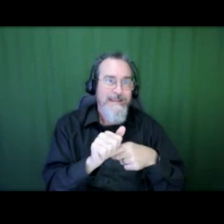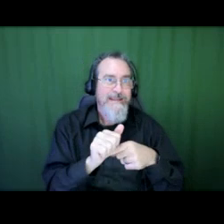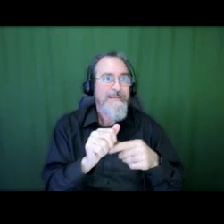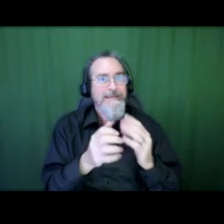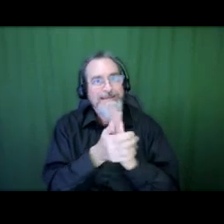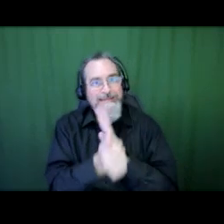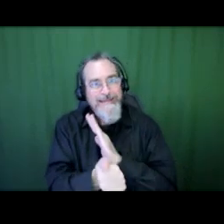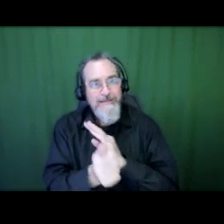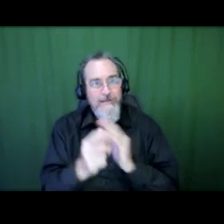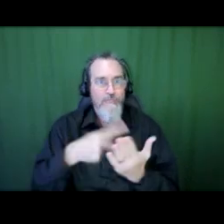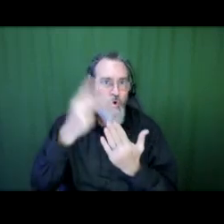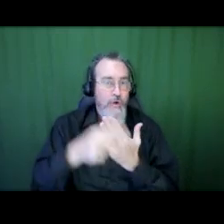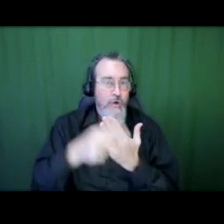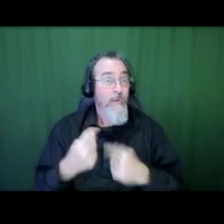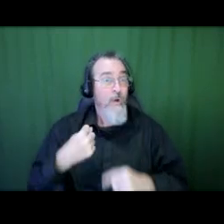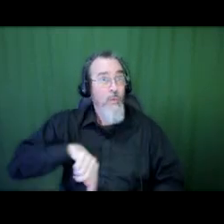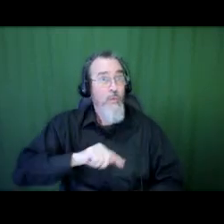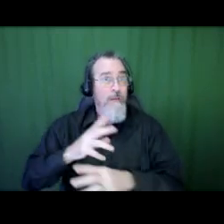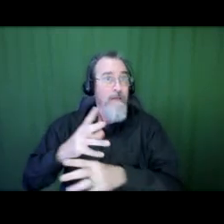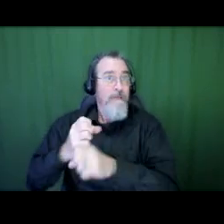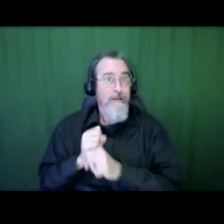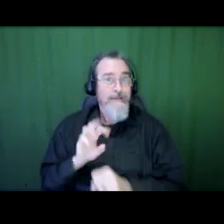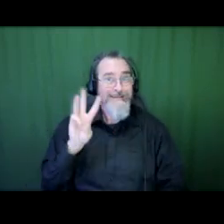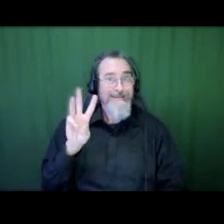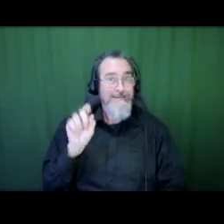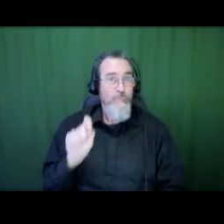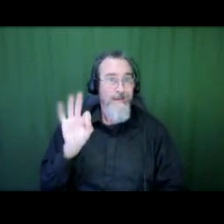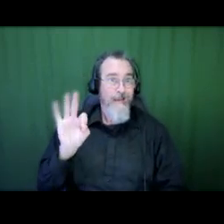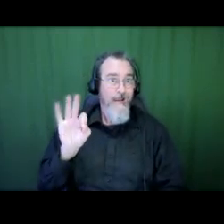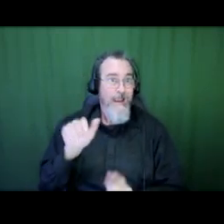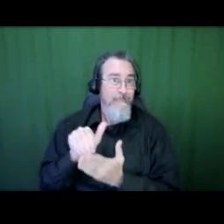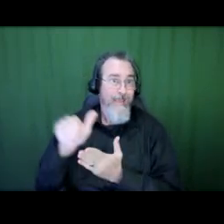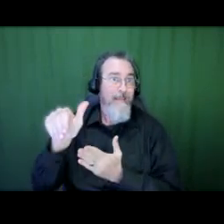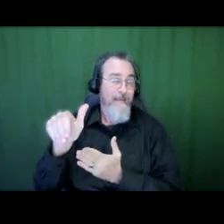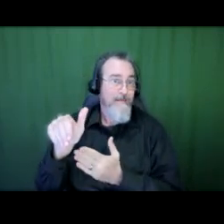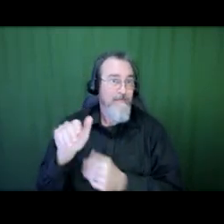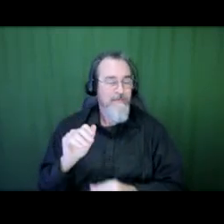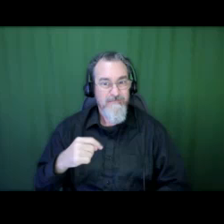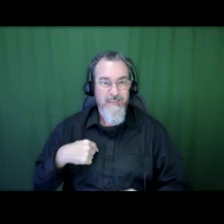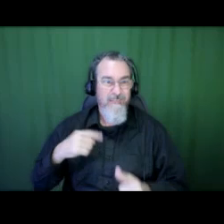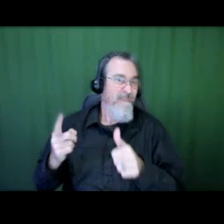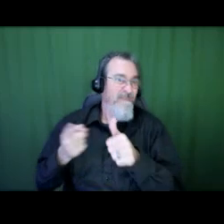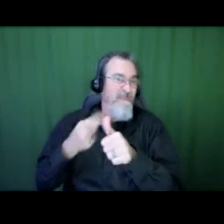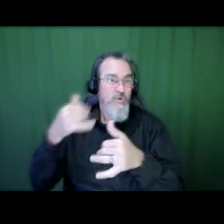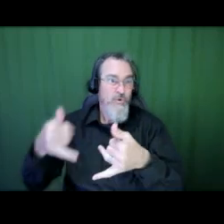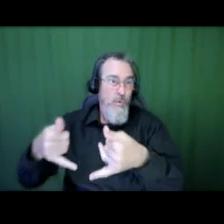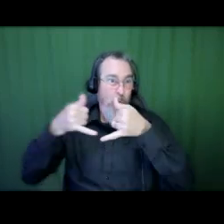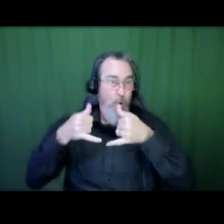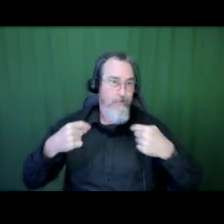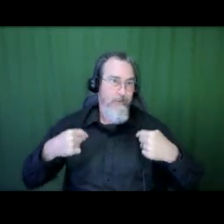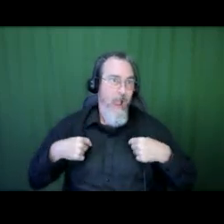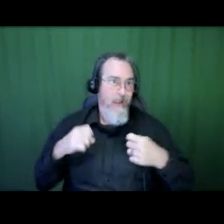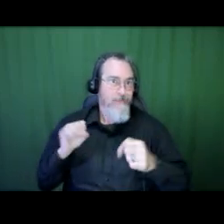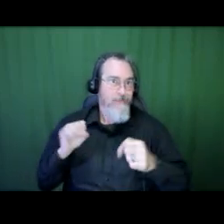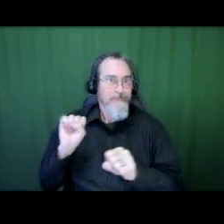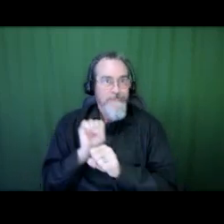million on the very first award that I've worked on, so I'm kind of excited about that. We're going to be